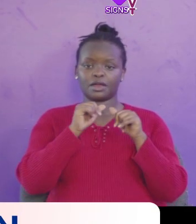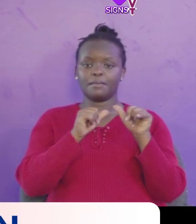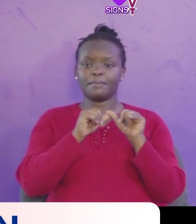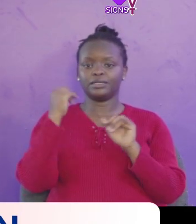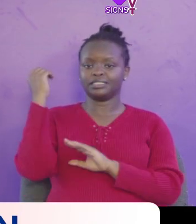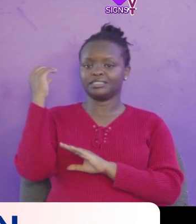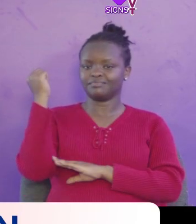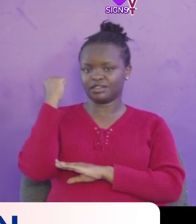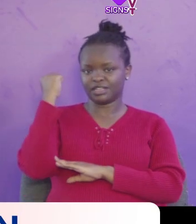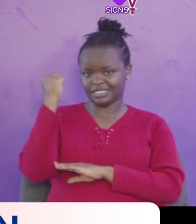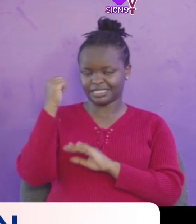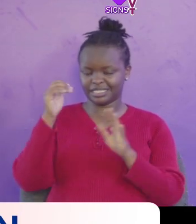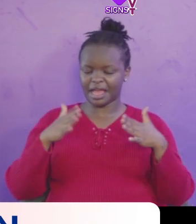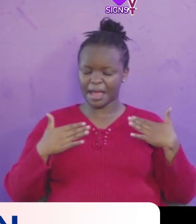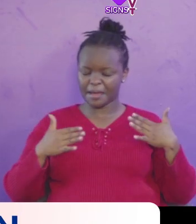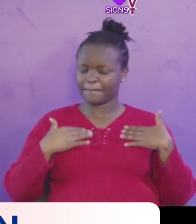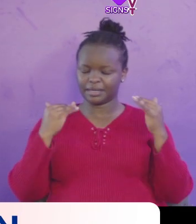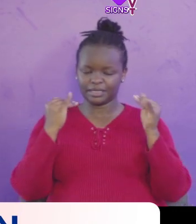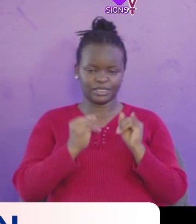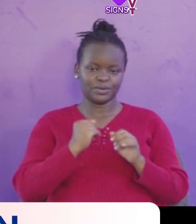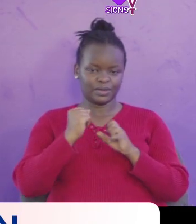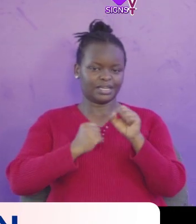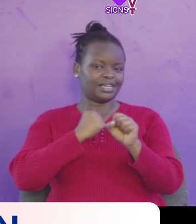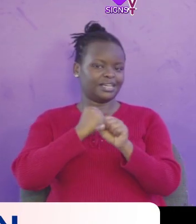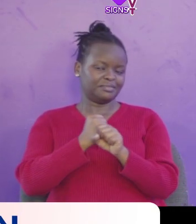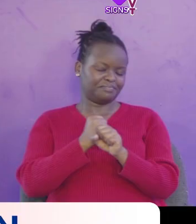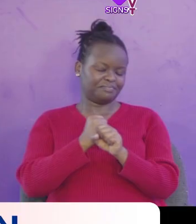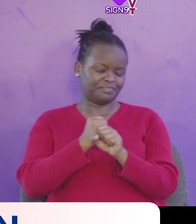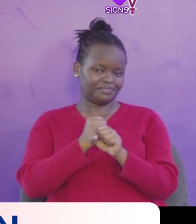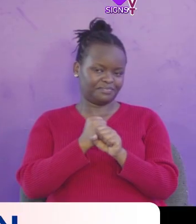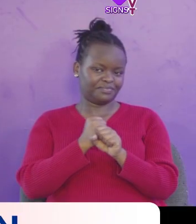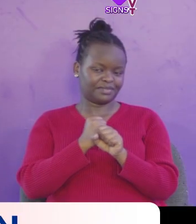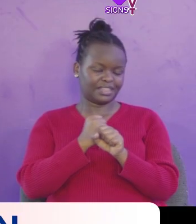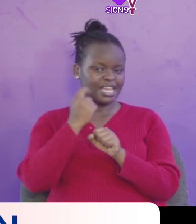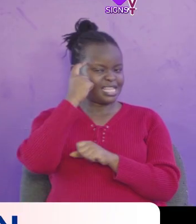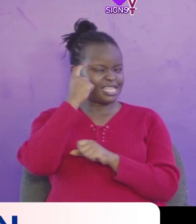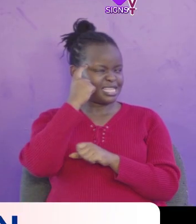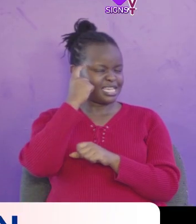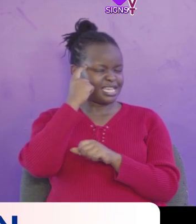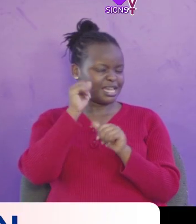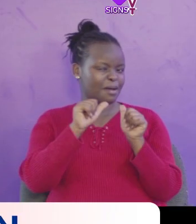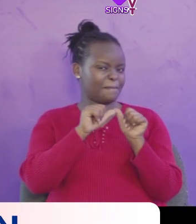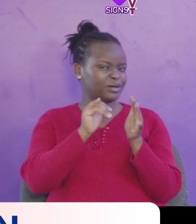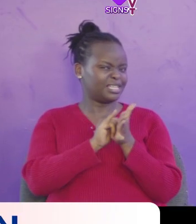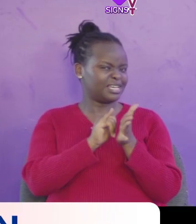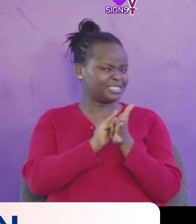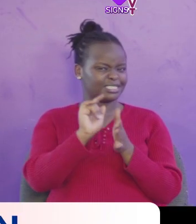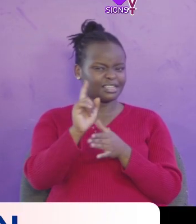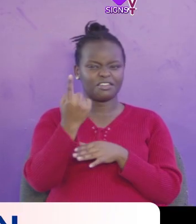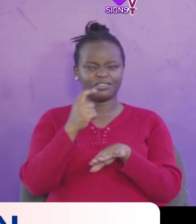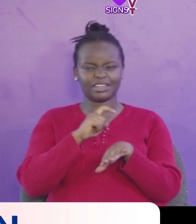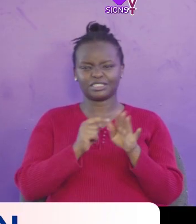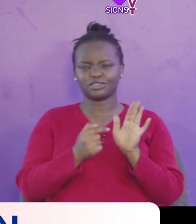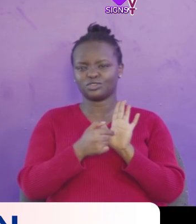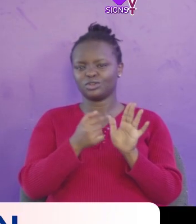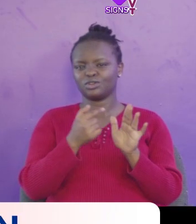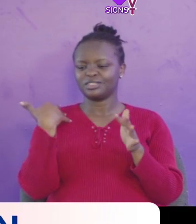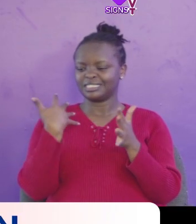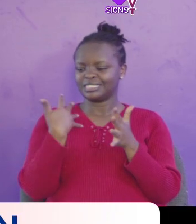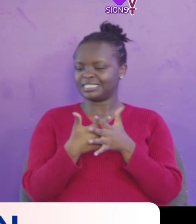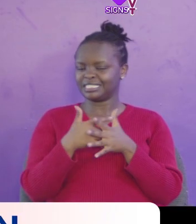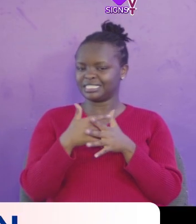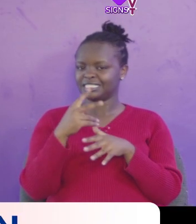New Year. By the way, Happy New Year. Just thinking about it, this is our first show since the year